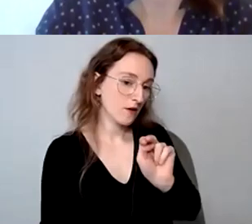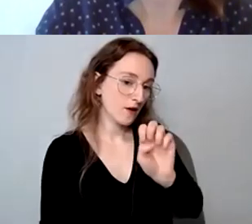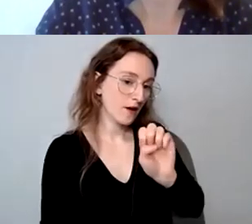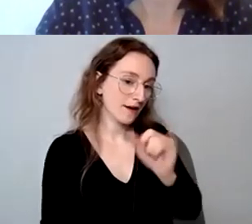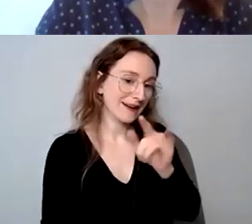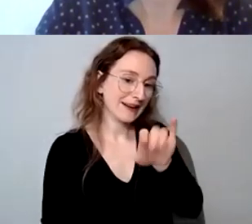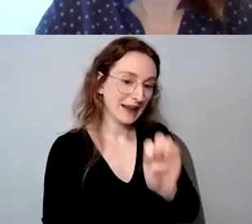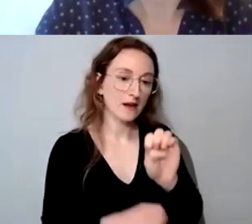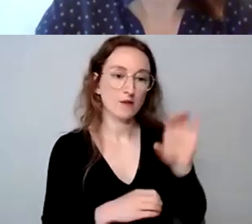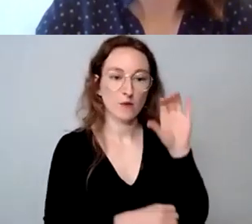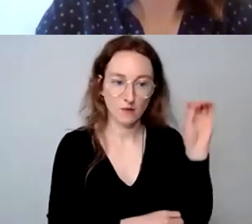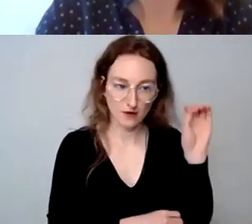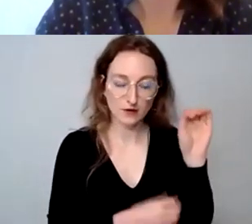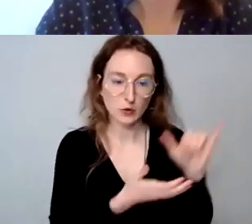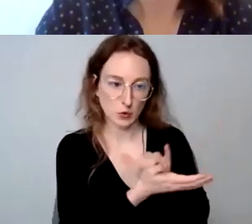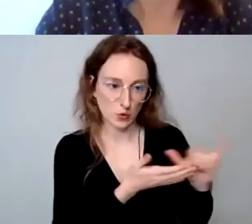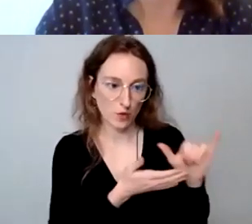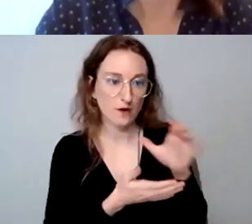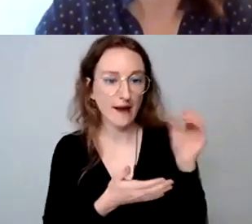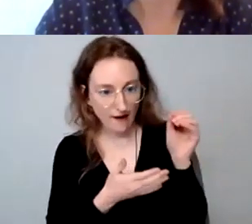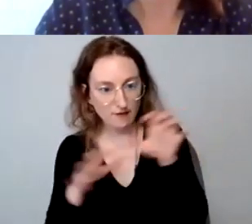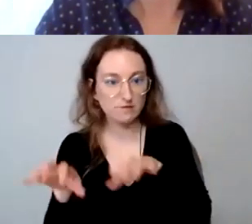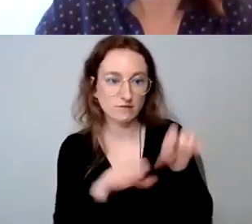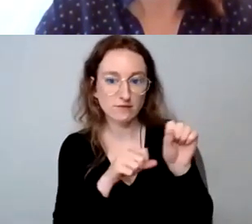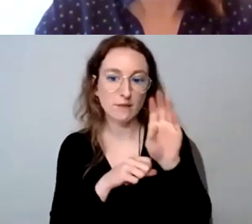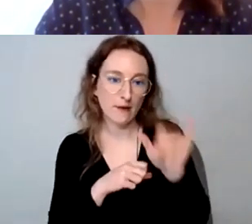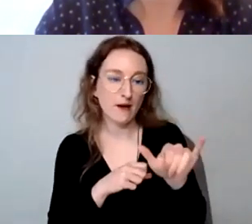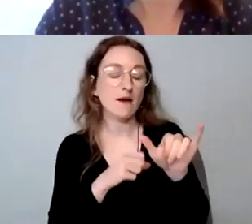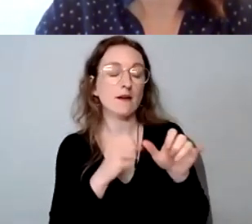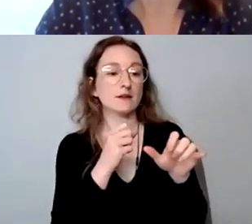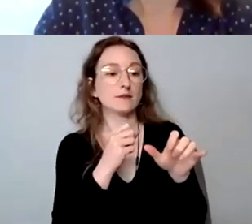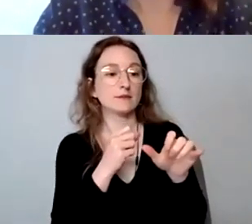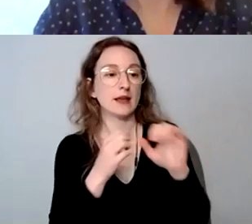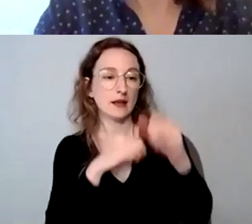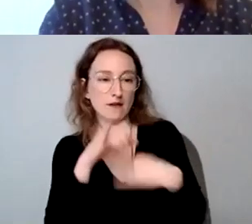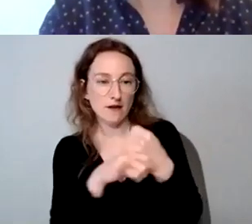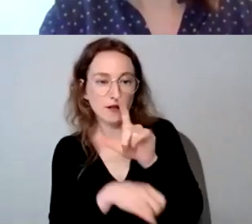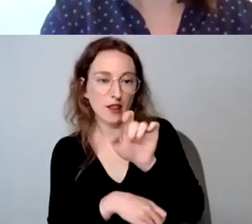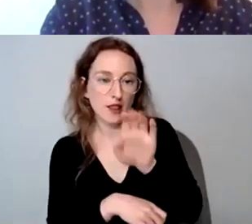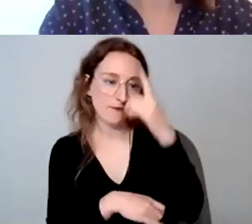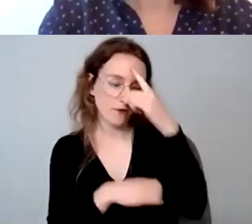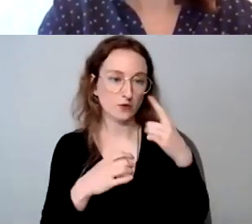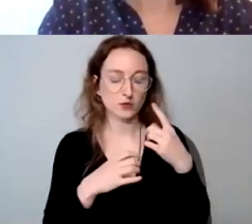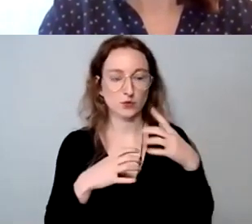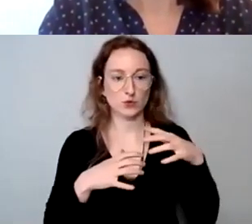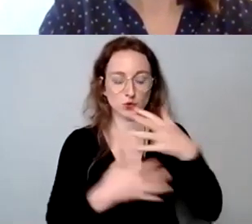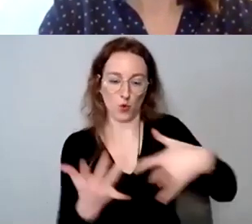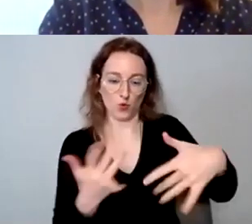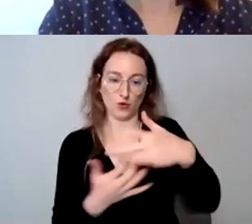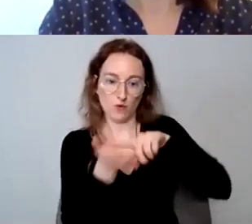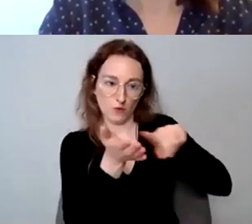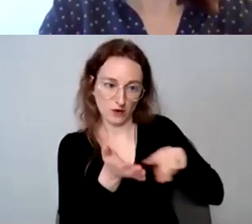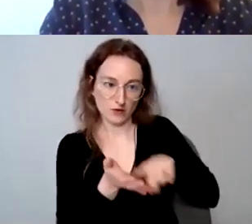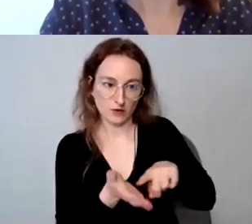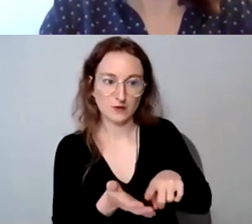and also co-organized and co-sponsored by the International Lab for Social Integration Research in the Higher School of Economics